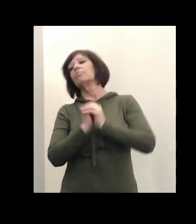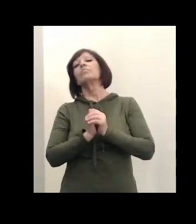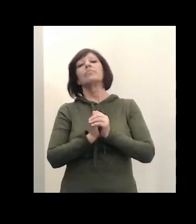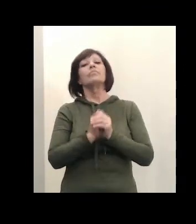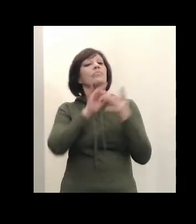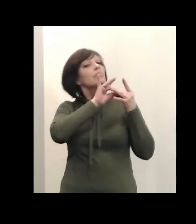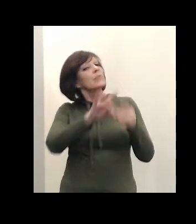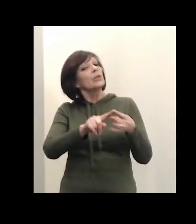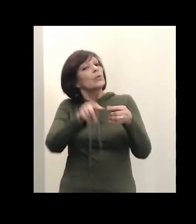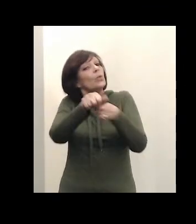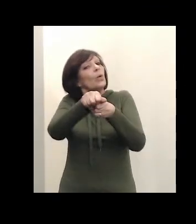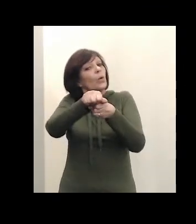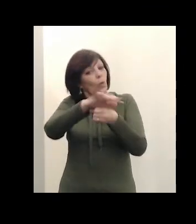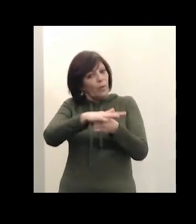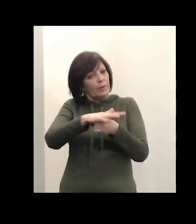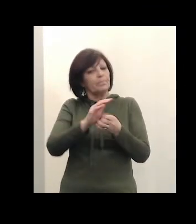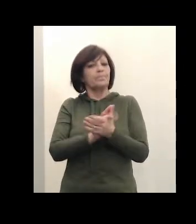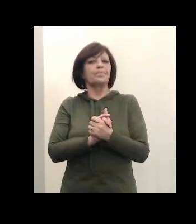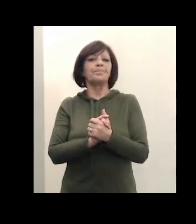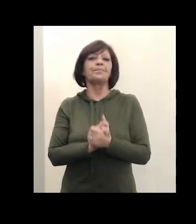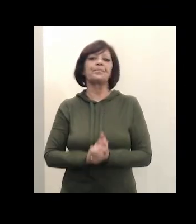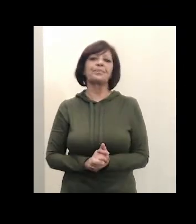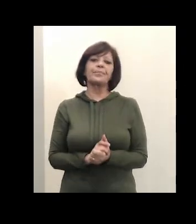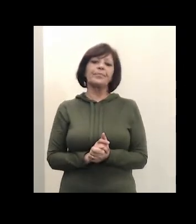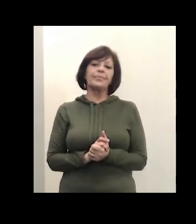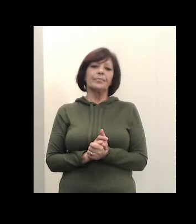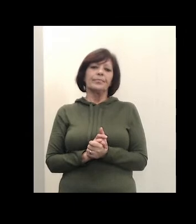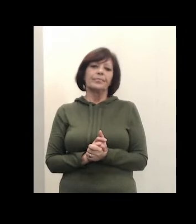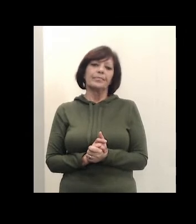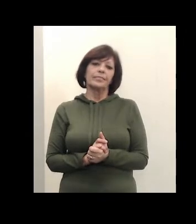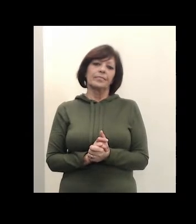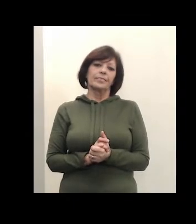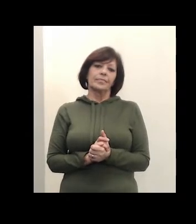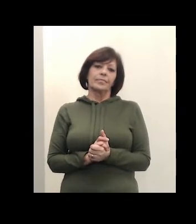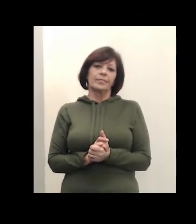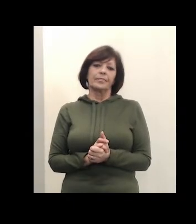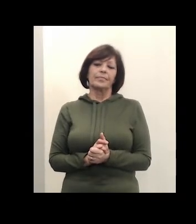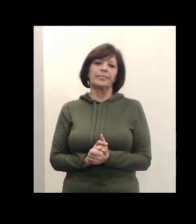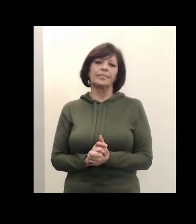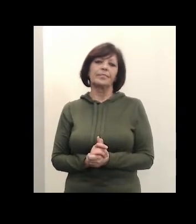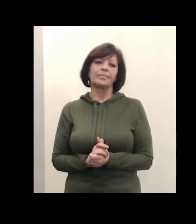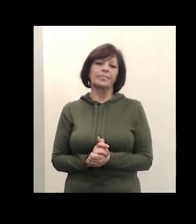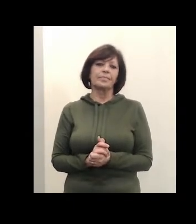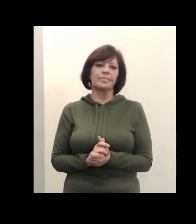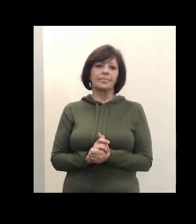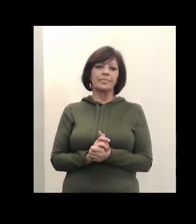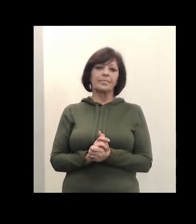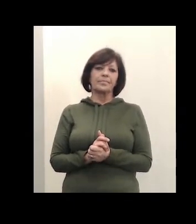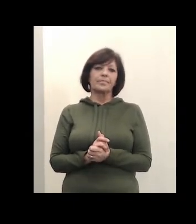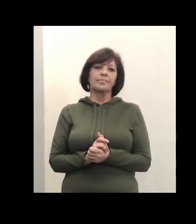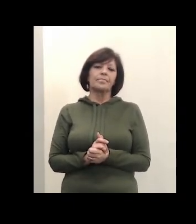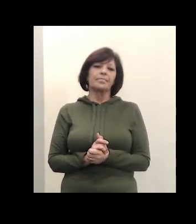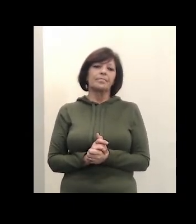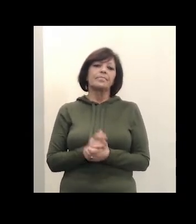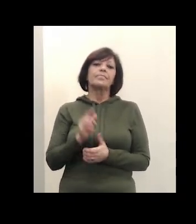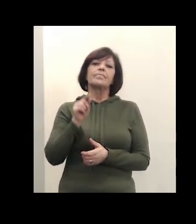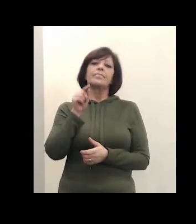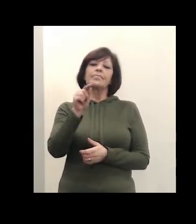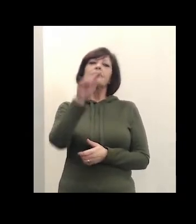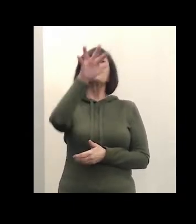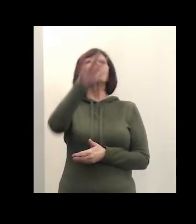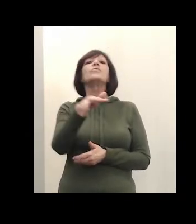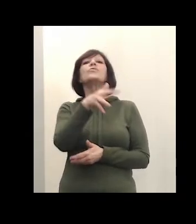COVID-19 as compared to just overall the positive patients that have COVID-19. And here's the chart with